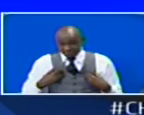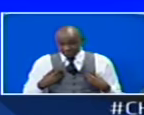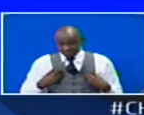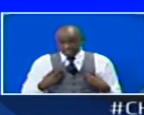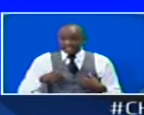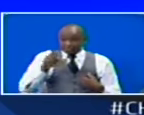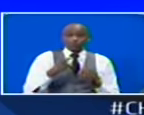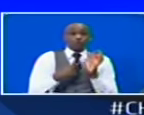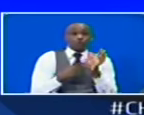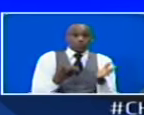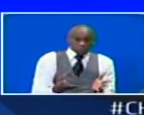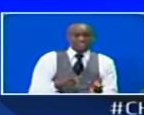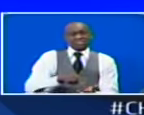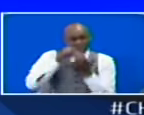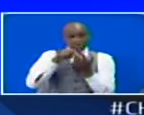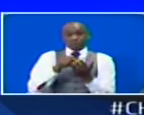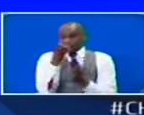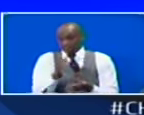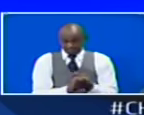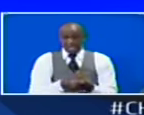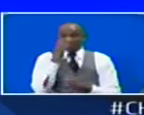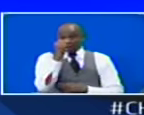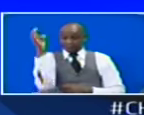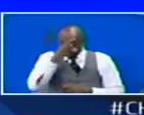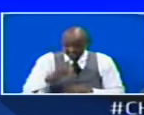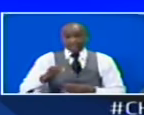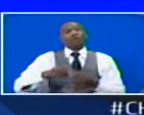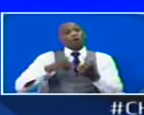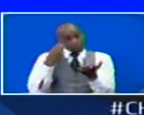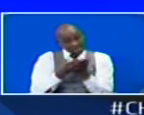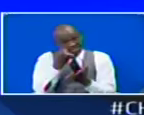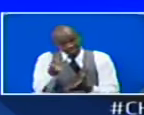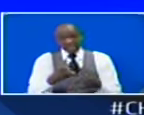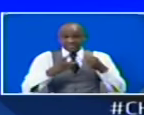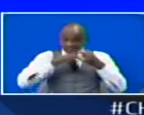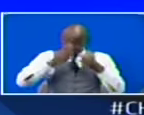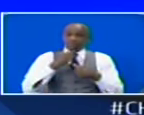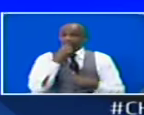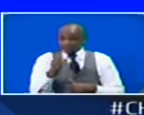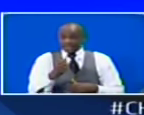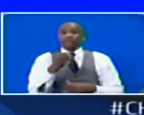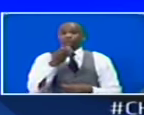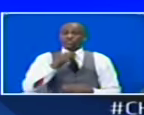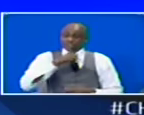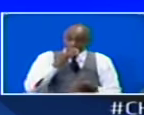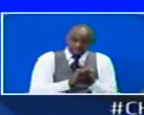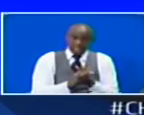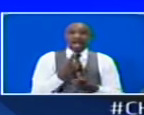to feature in the unique event. 5% of the ticket sales that were going for 7,500 for dinner and